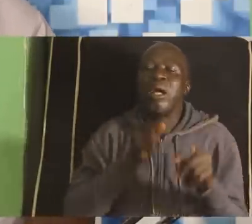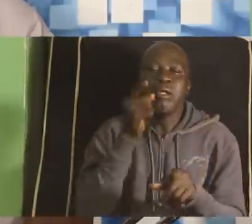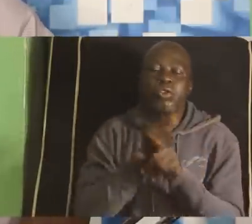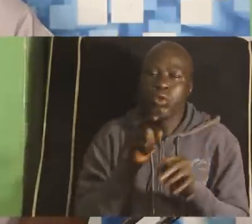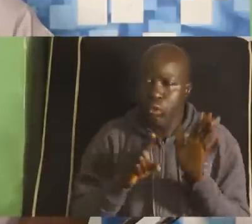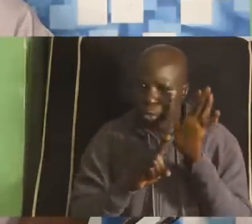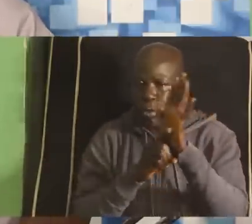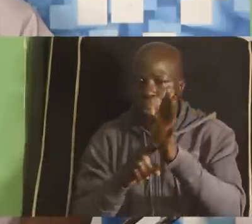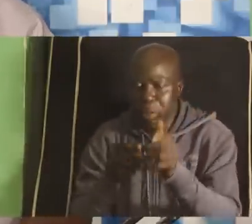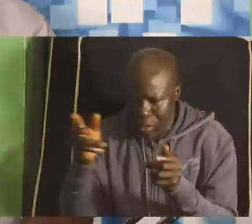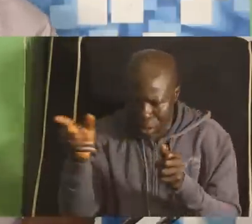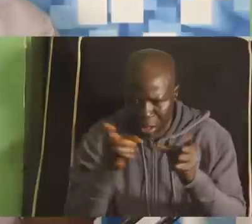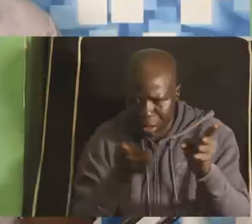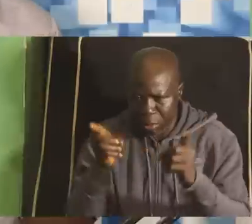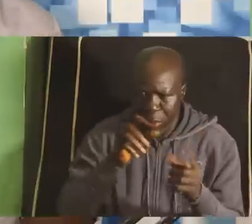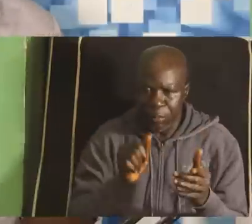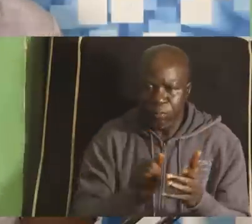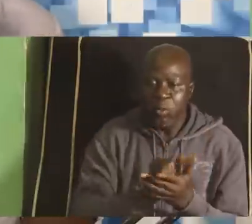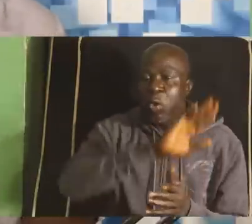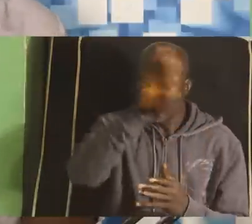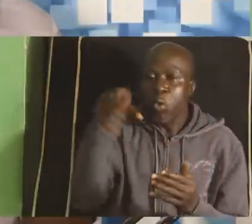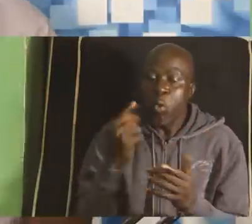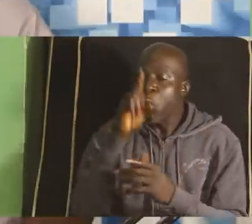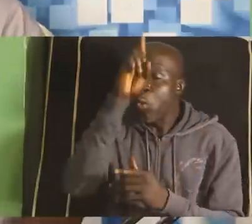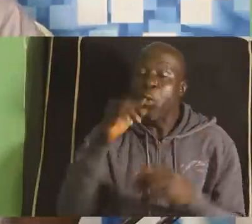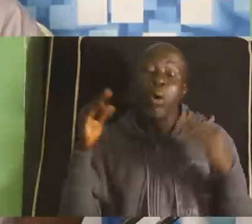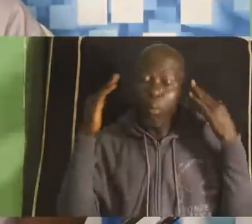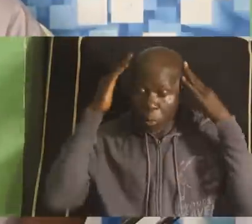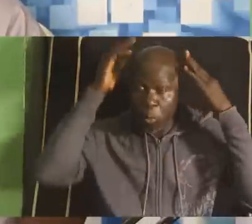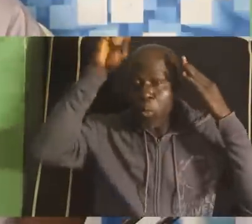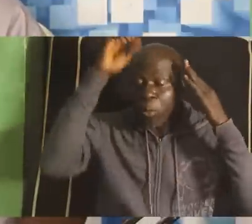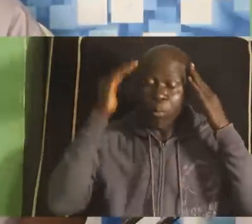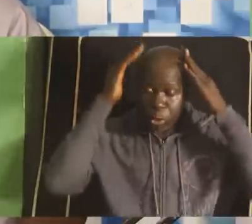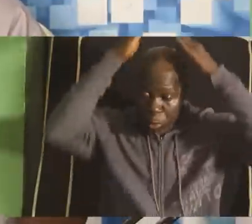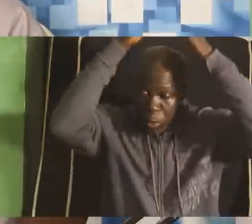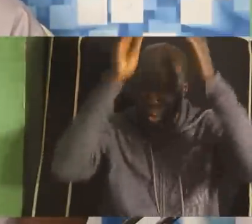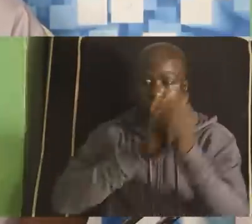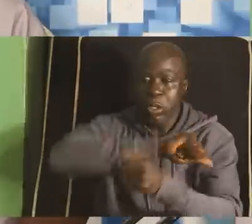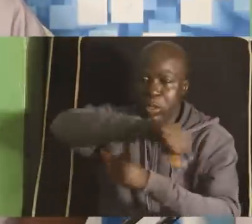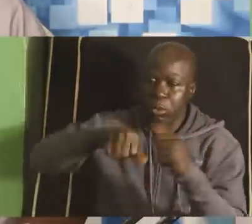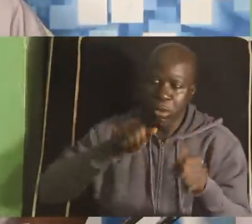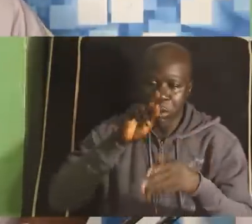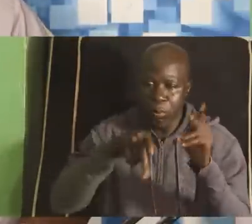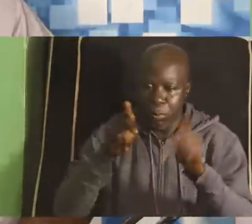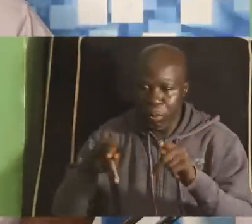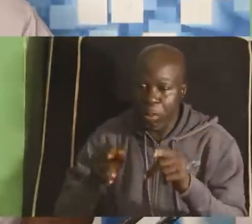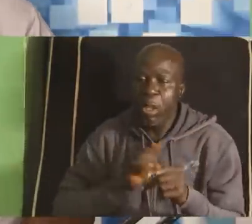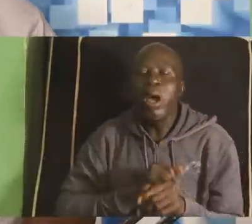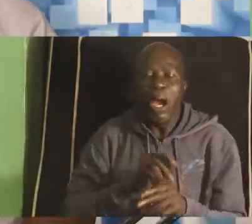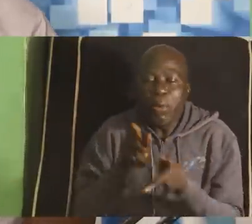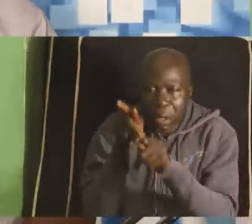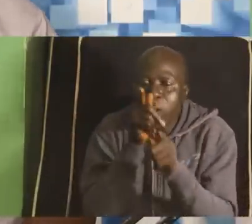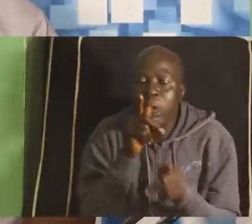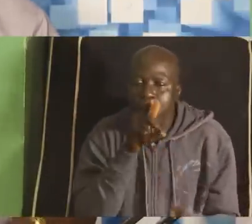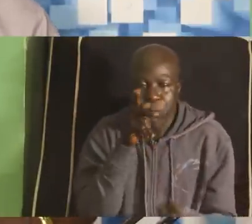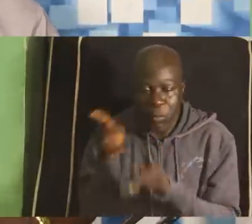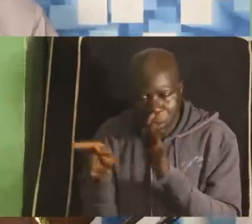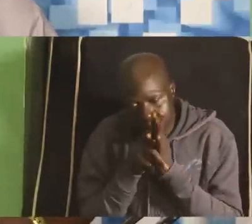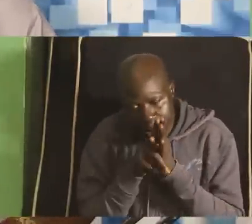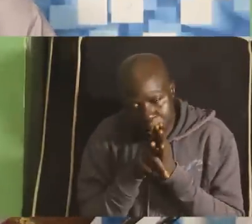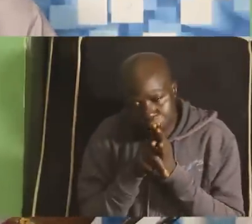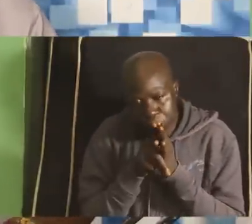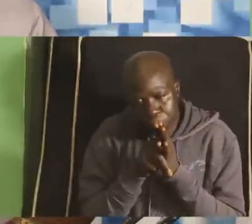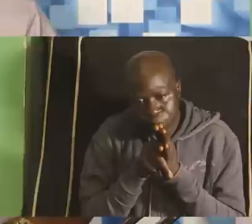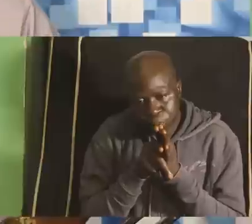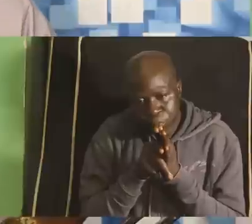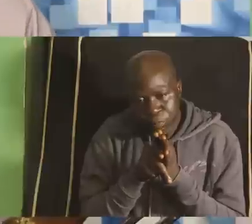they described the place. Bishop, it was a bishop that wants to anoint people. I won't mention his name. But